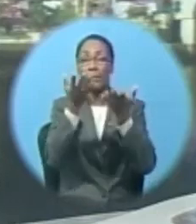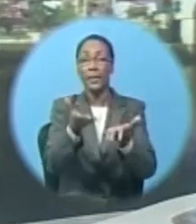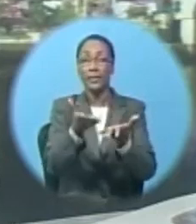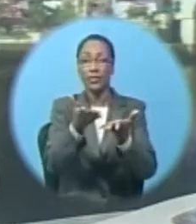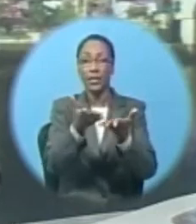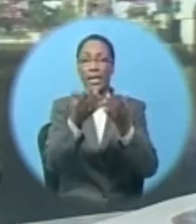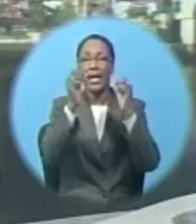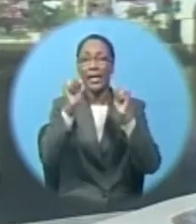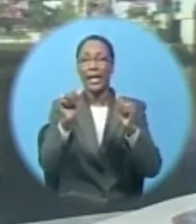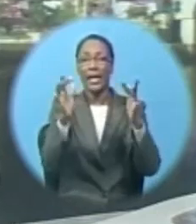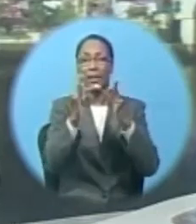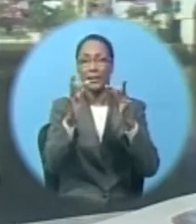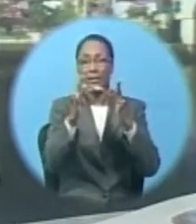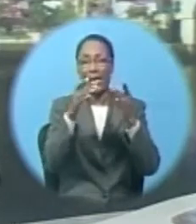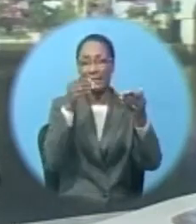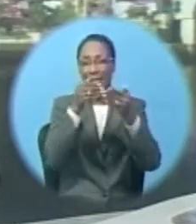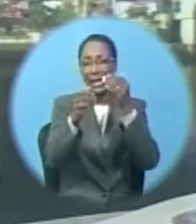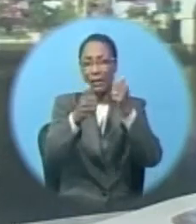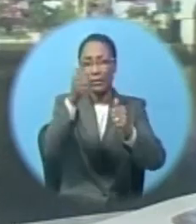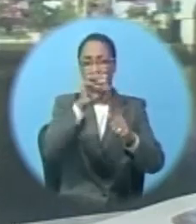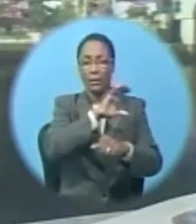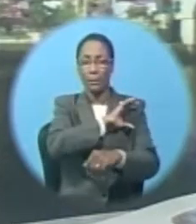should contact the nearest police station.